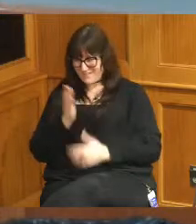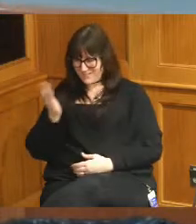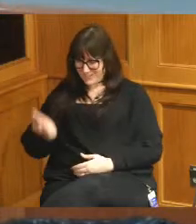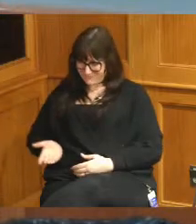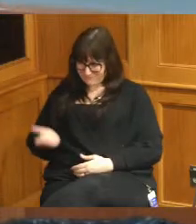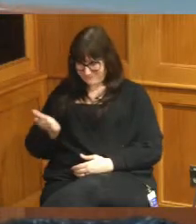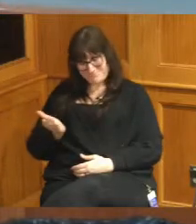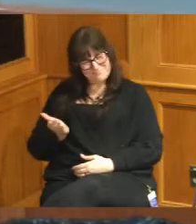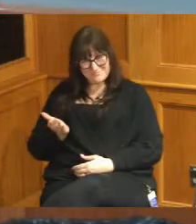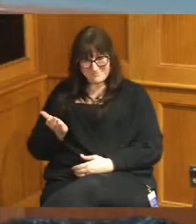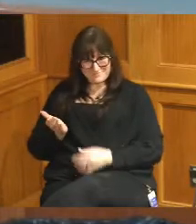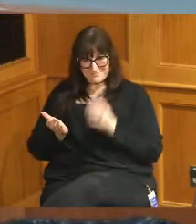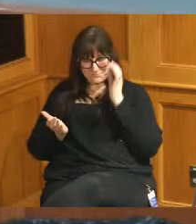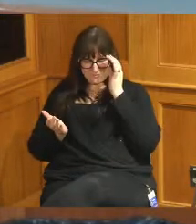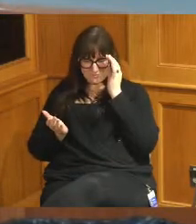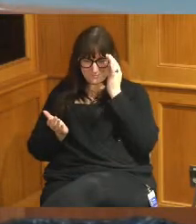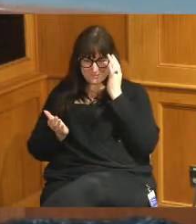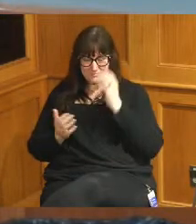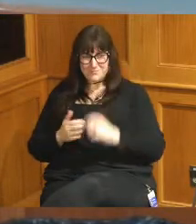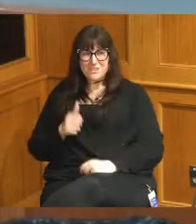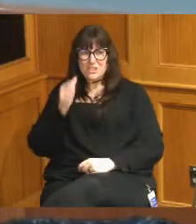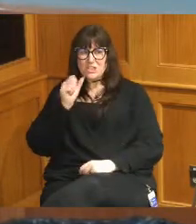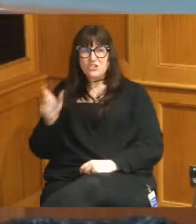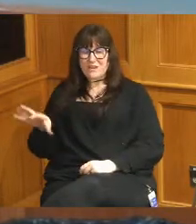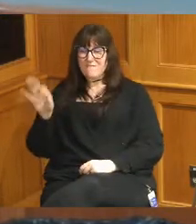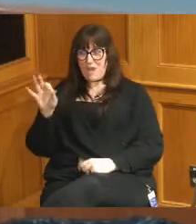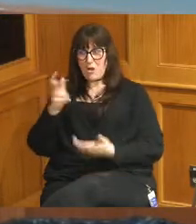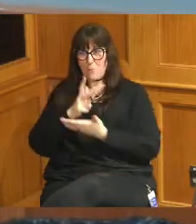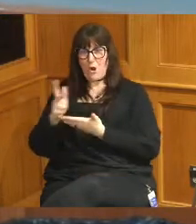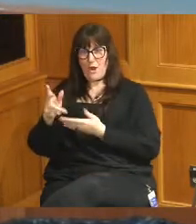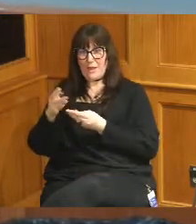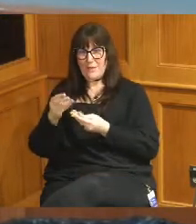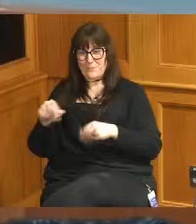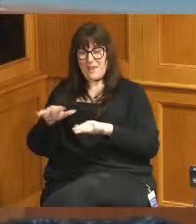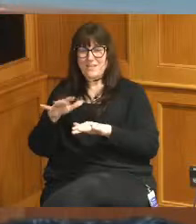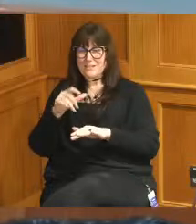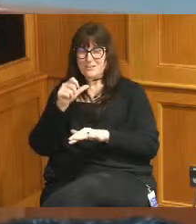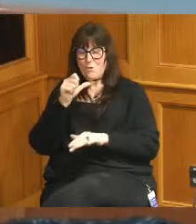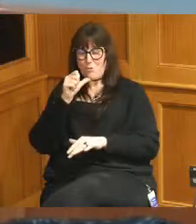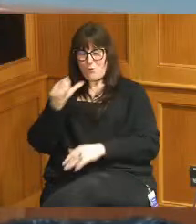Walker, Bishop, because she found a parking space so I wouldn't be late.